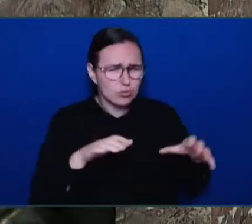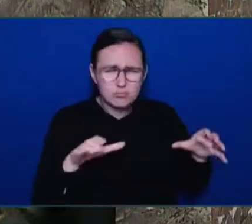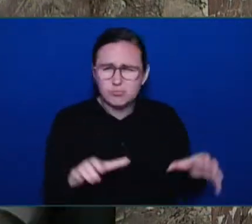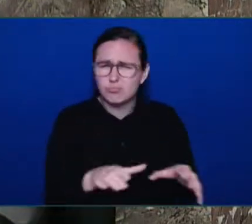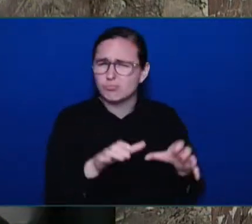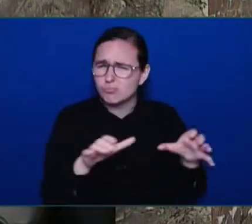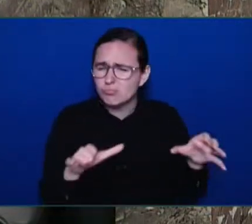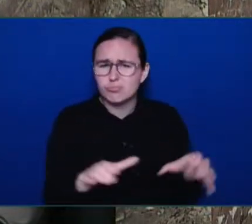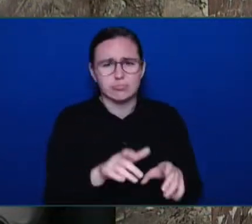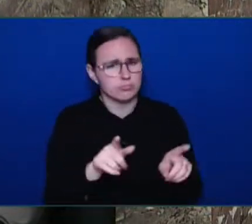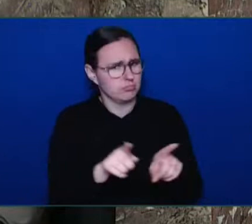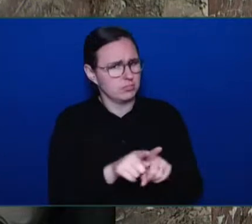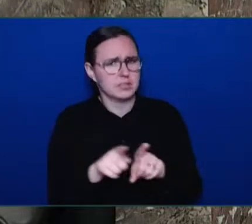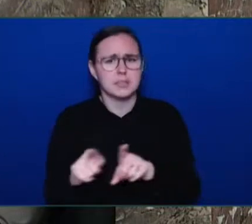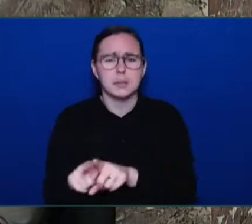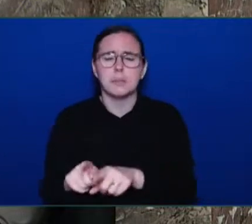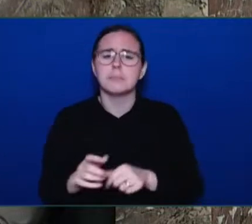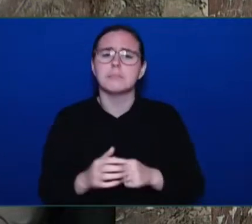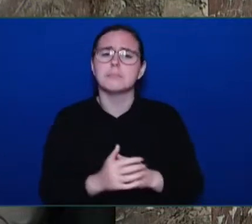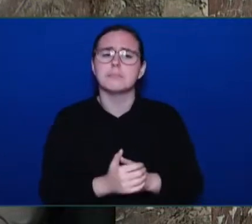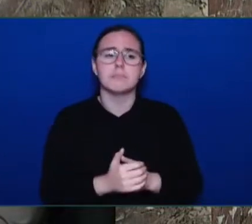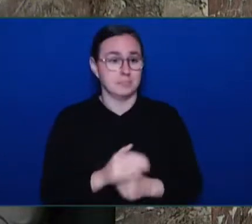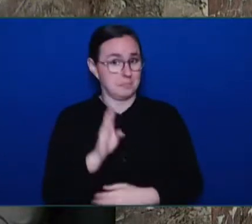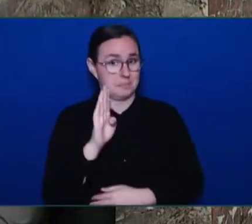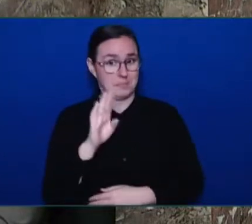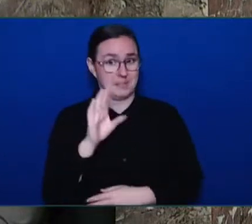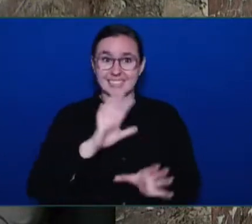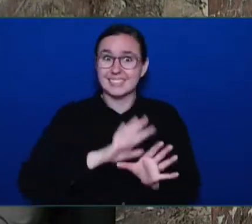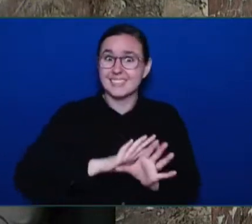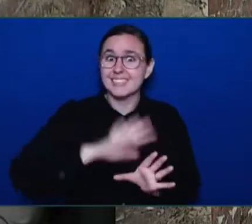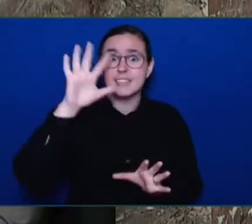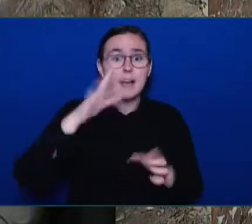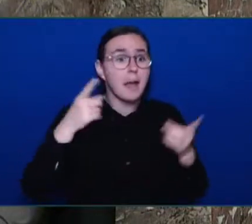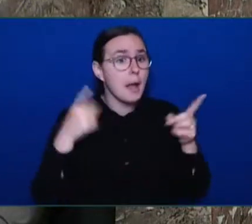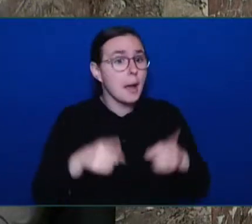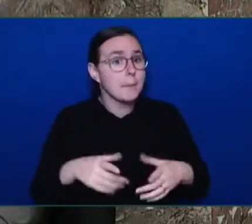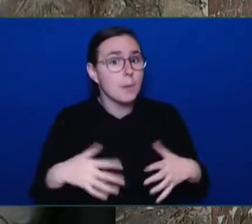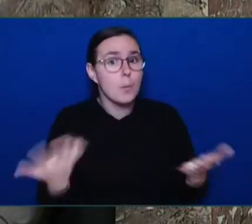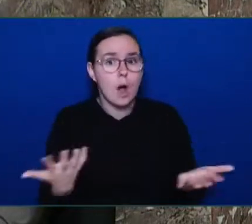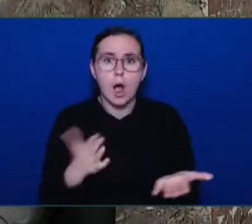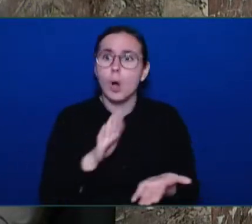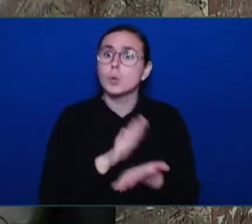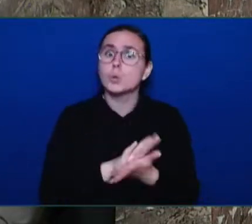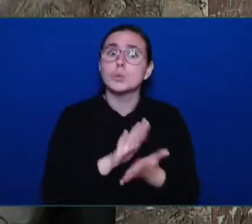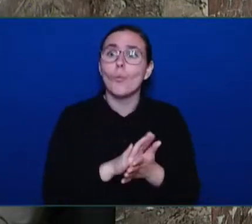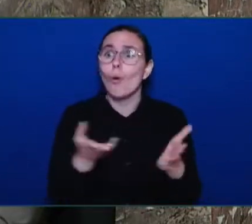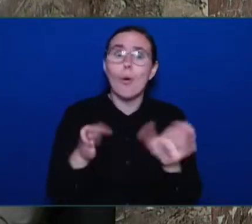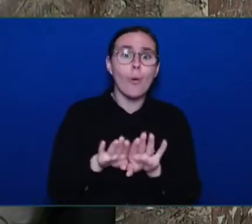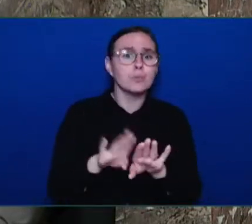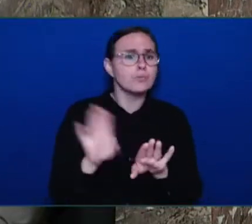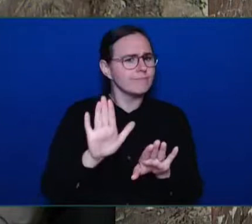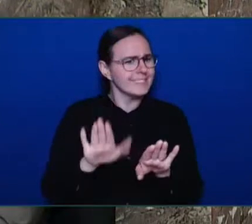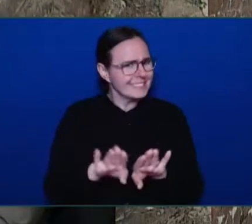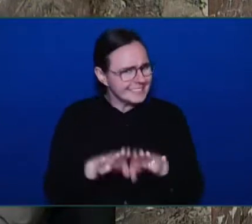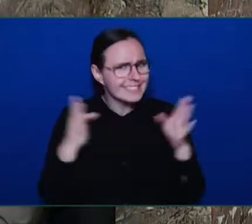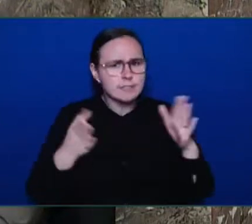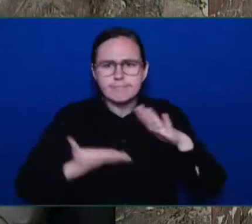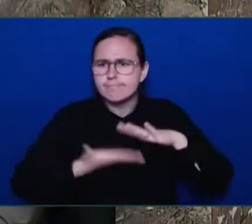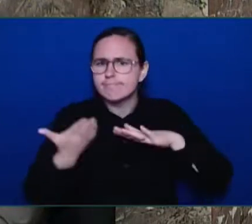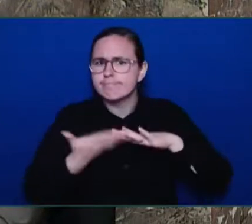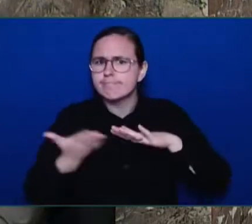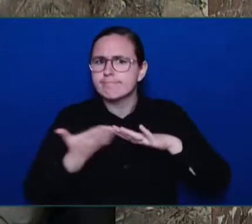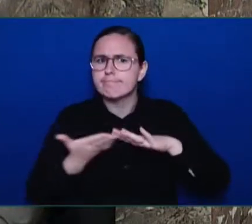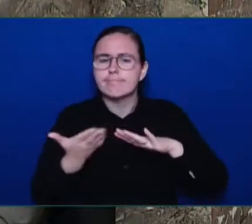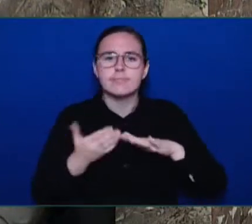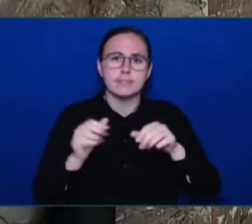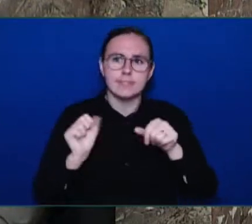in particular, schools stayed open in British Columbia, providing health and educational benefits for children that are incalculable, Honourable Speaker.